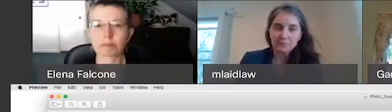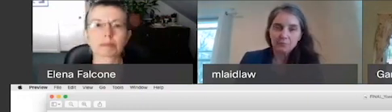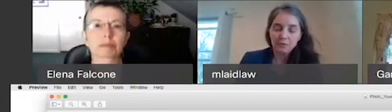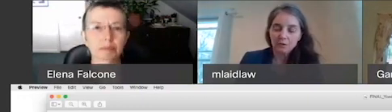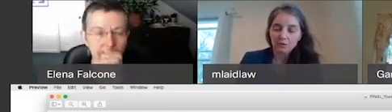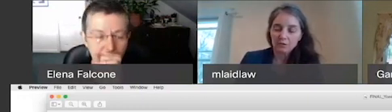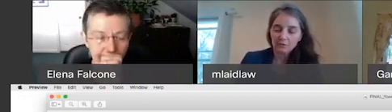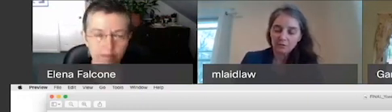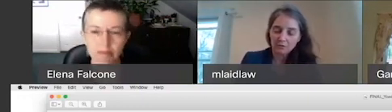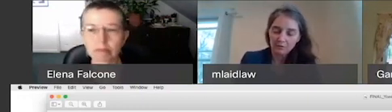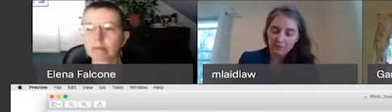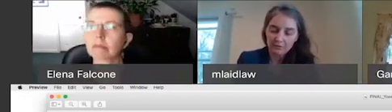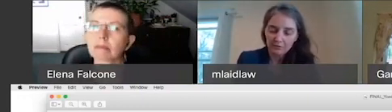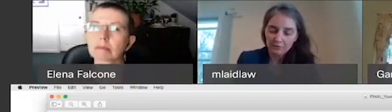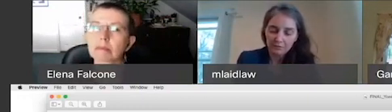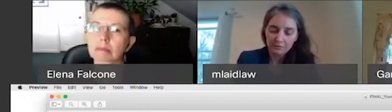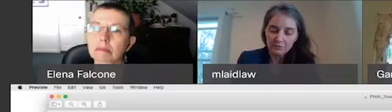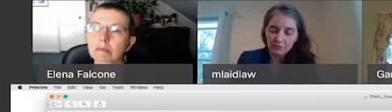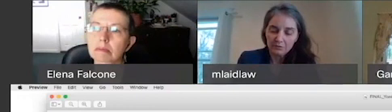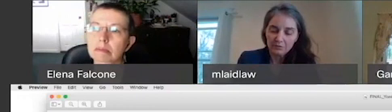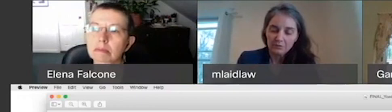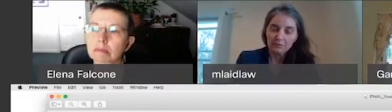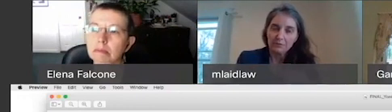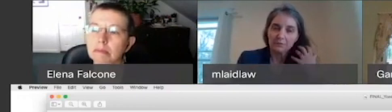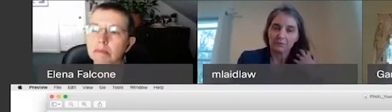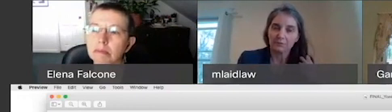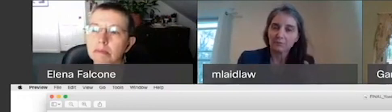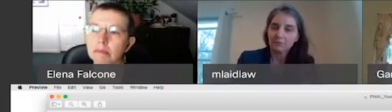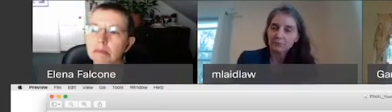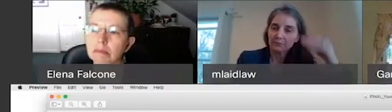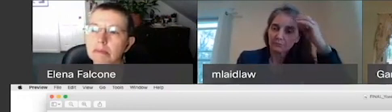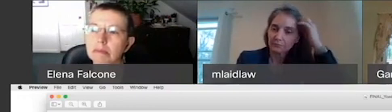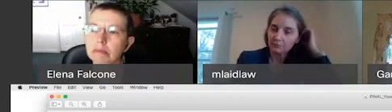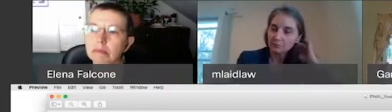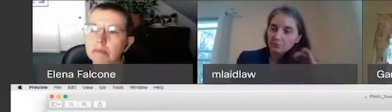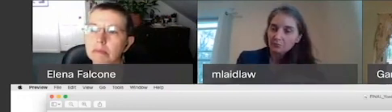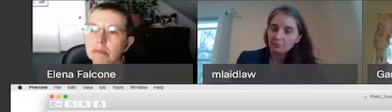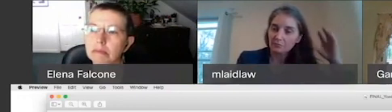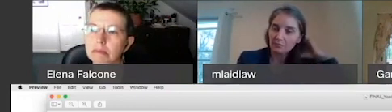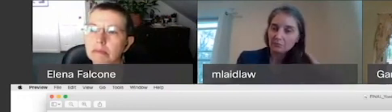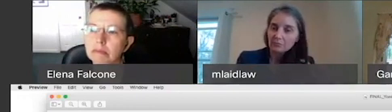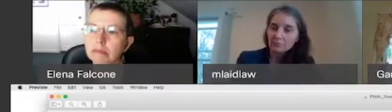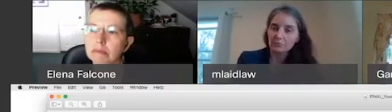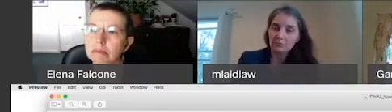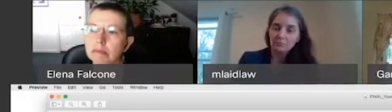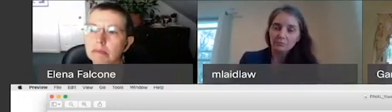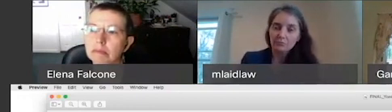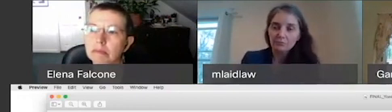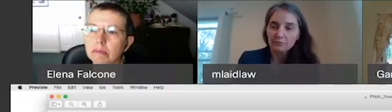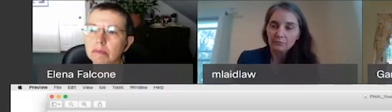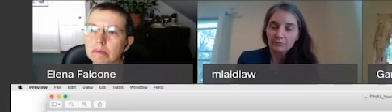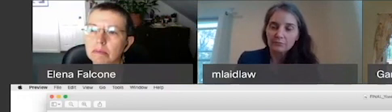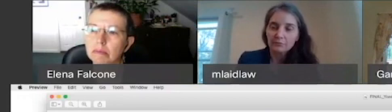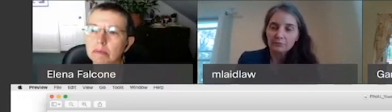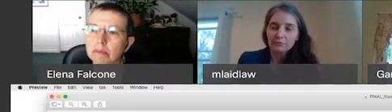what you're interested in. Make sure you tell them what you're interested in, because it'll help just guide the conversation. Some people